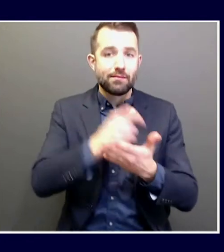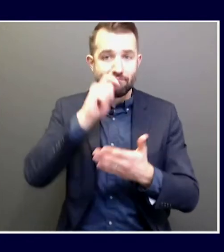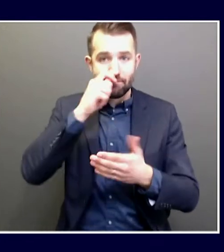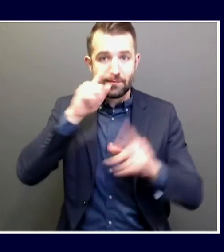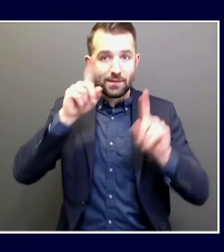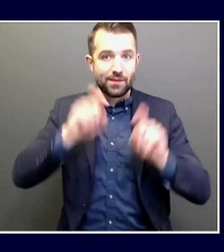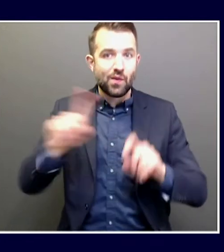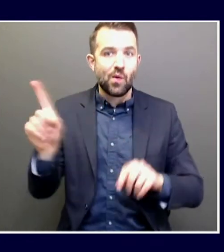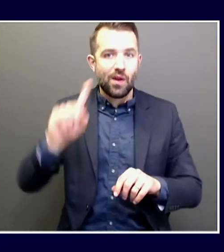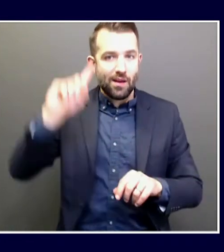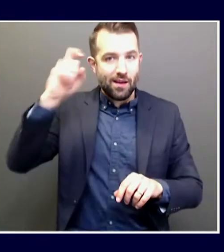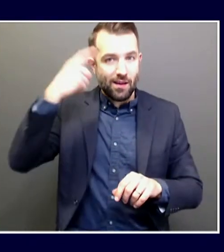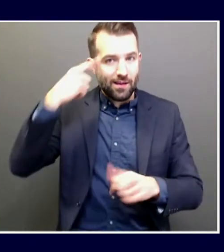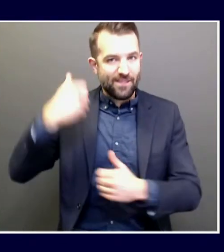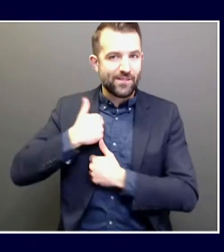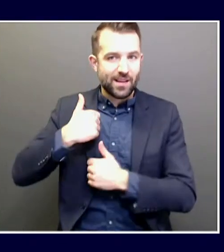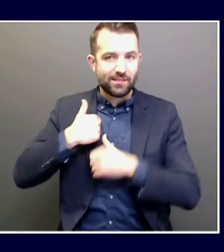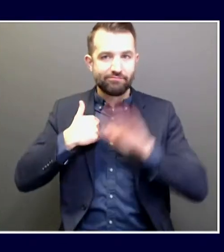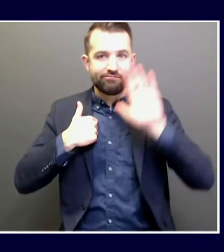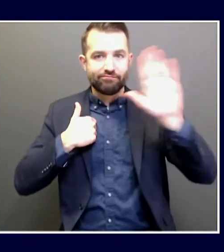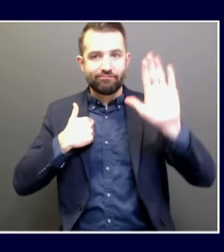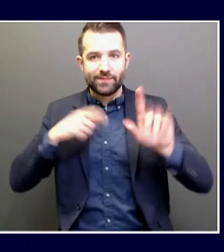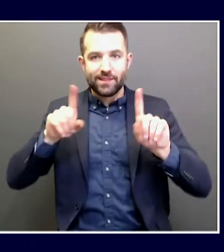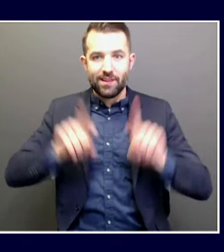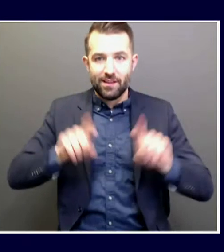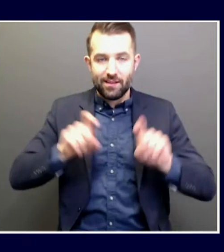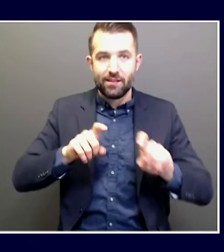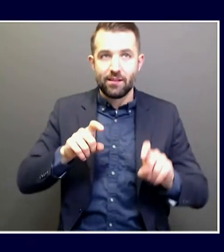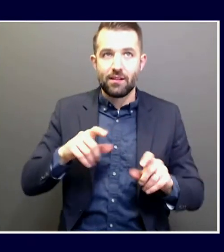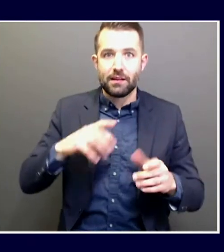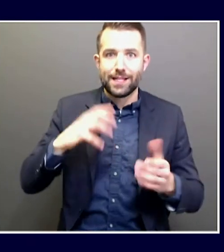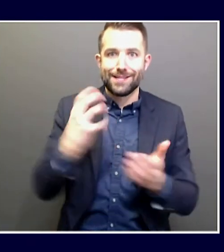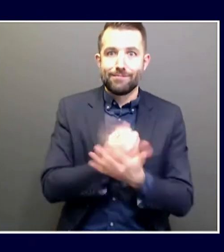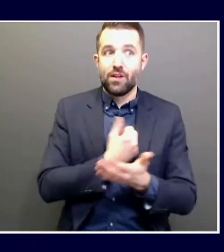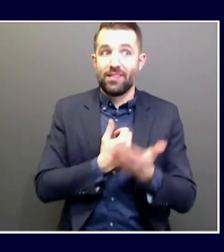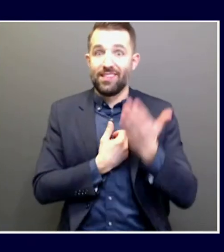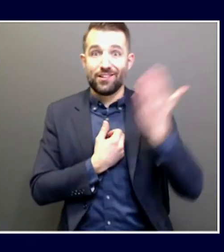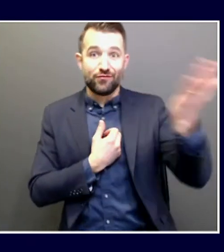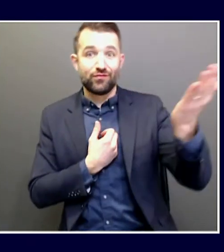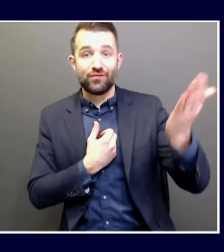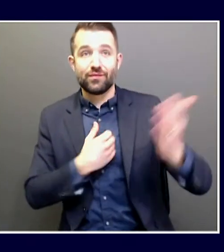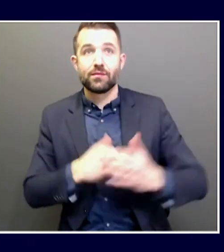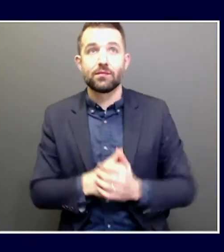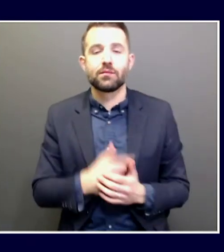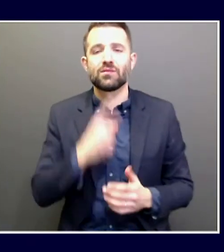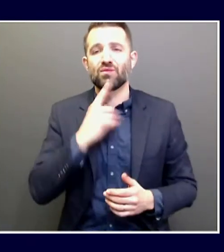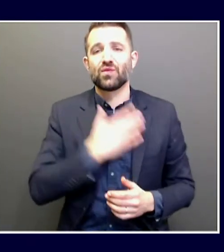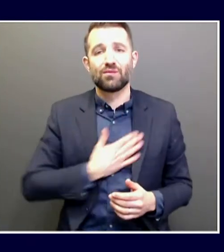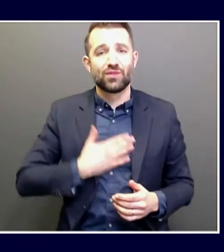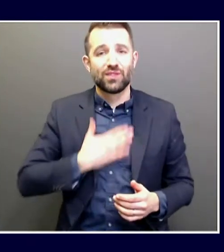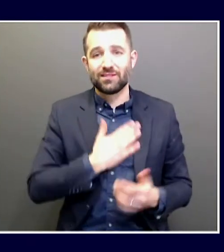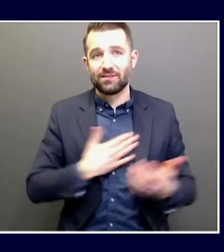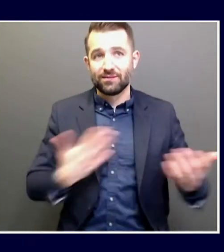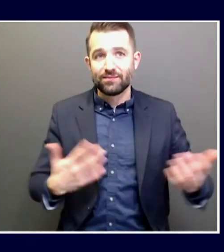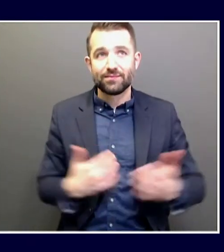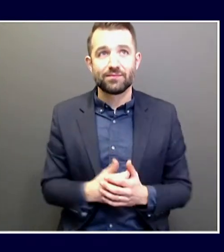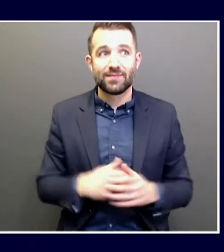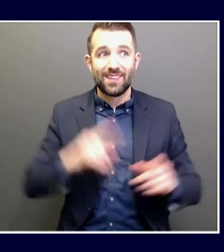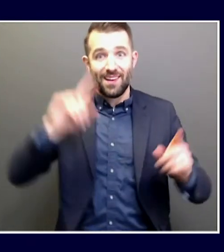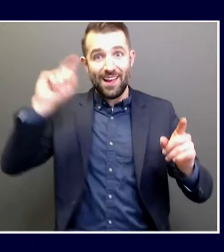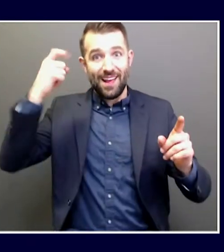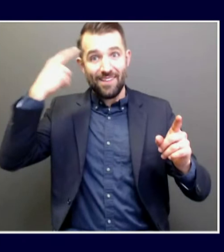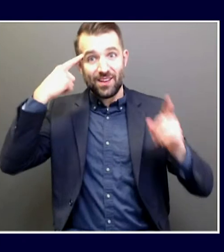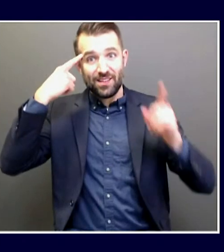testing. We are using that as a limited supply because we appreciate the fact that, as the governor stated